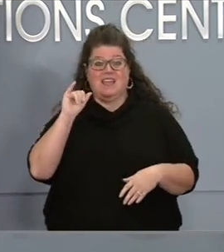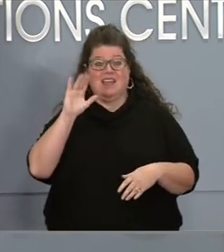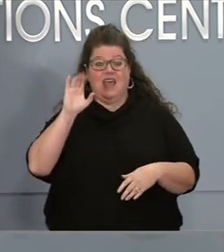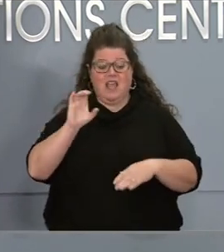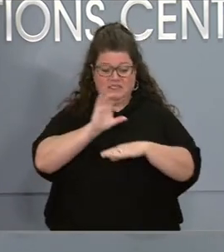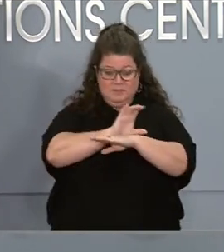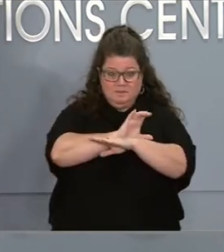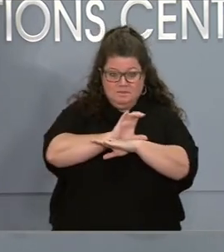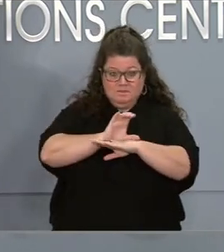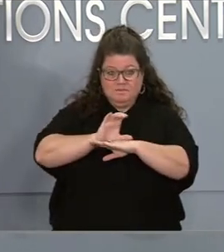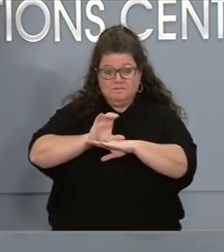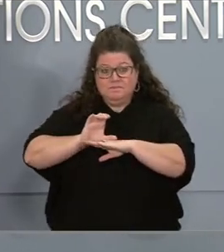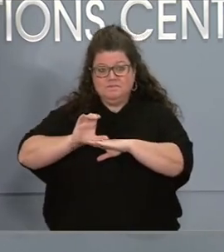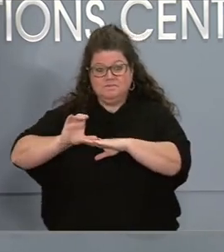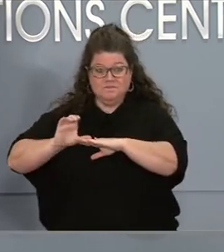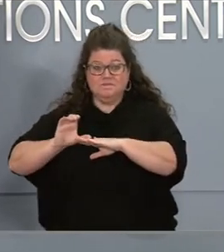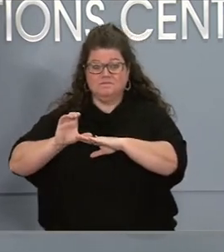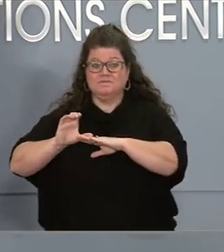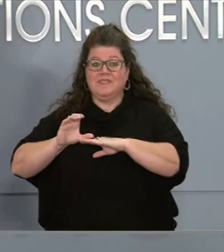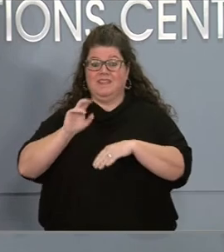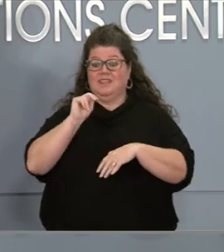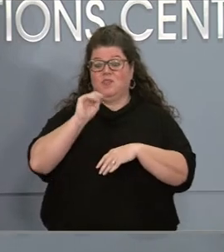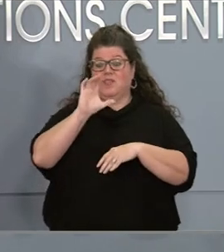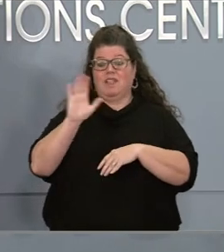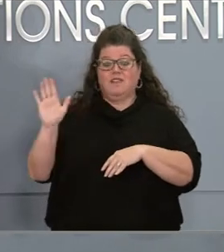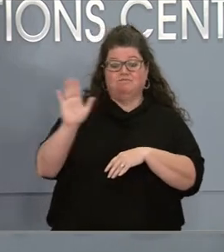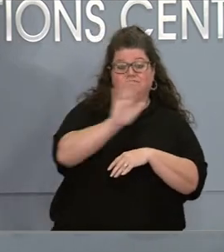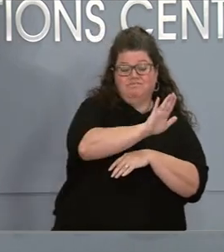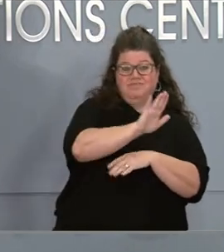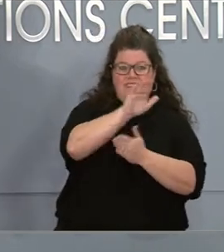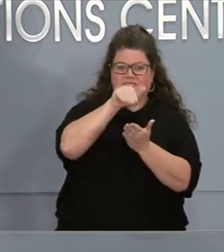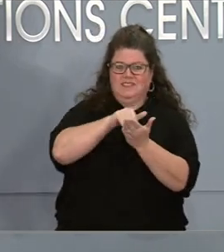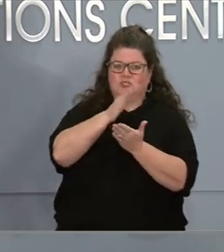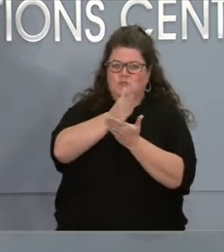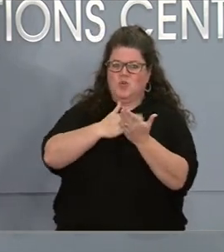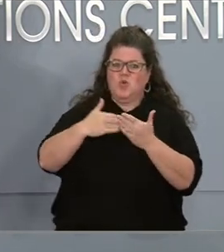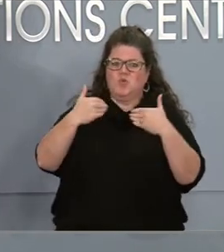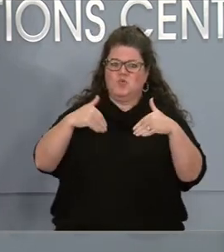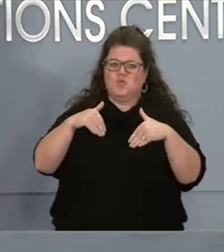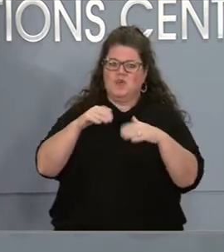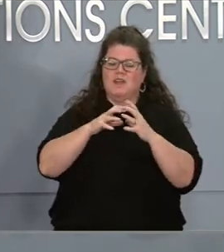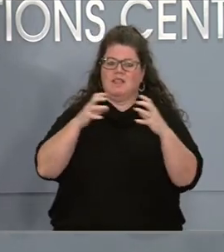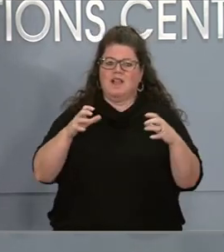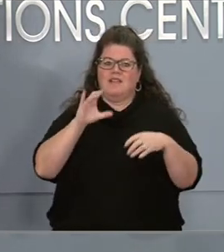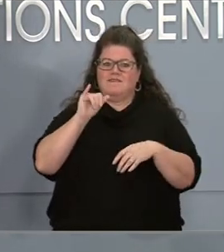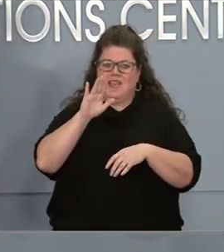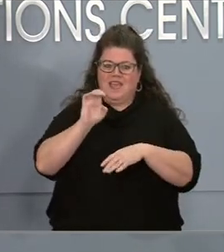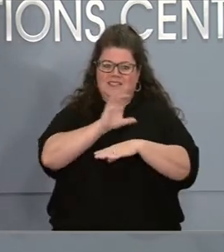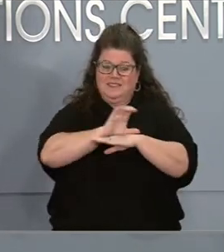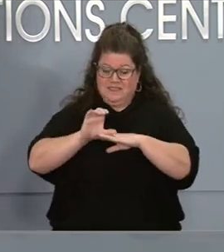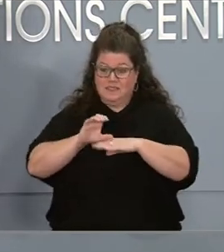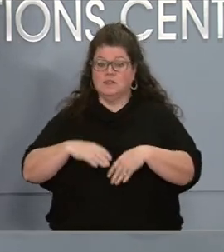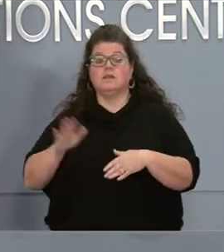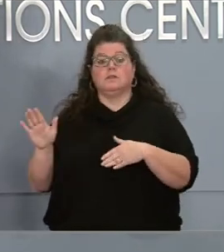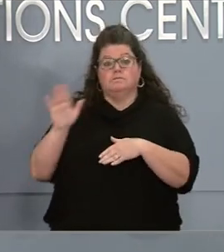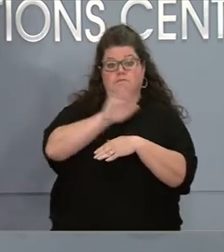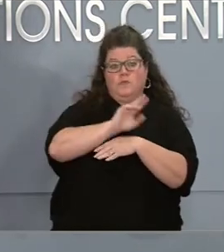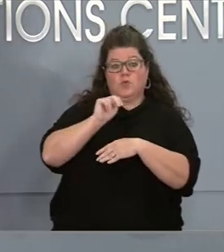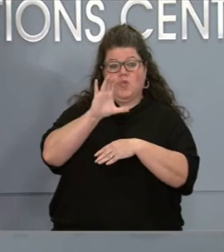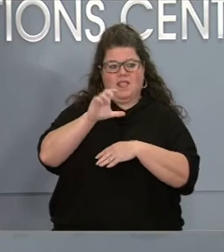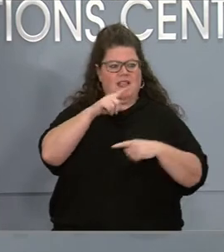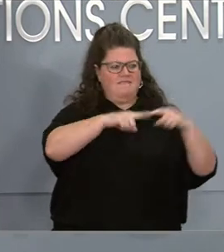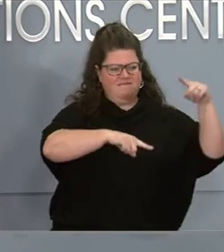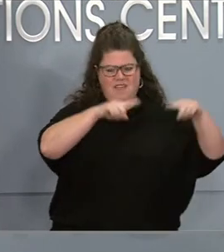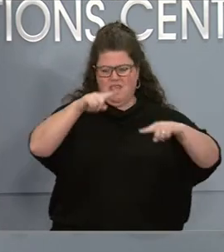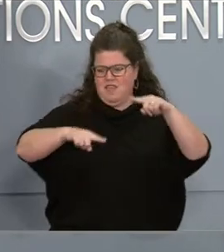is causing trouble in the central part of the state. Conditions vary across North Carolina and are dangerous in many